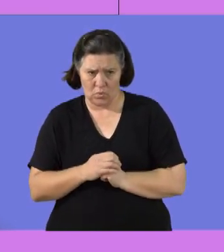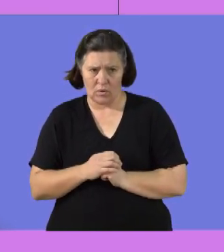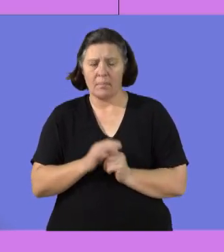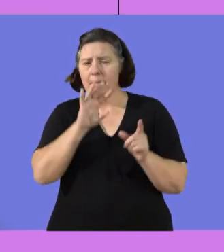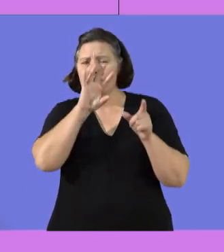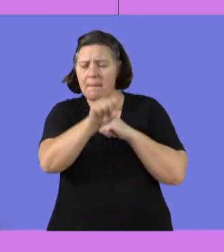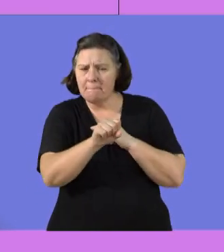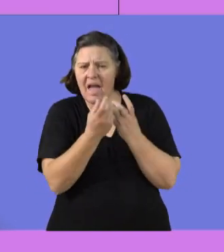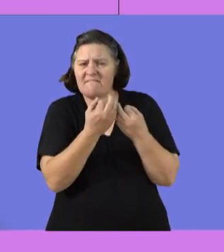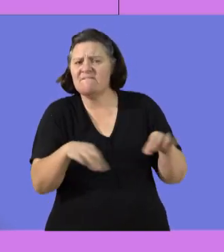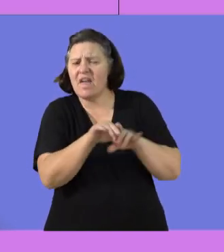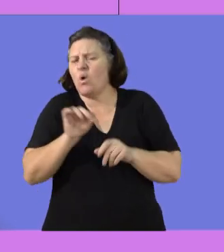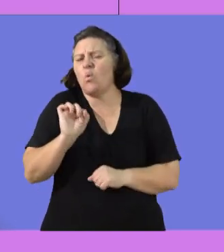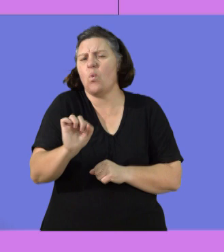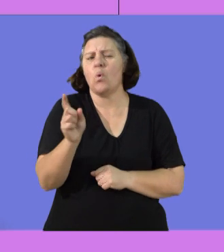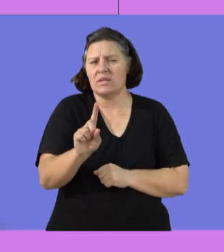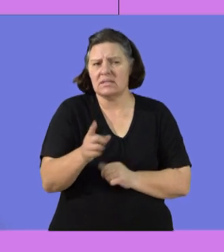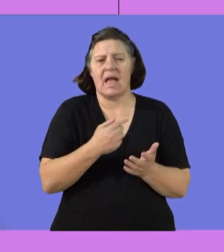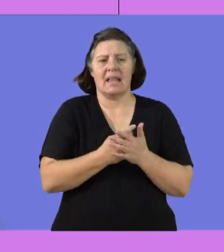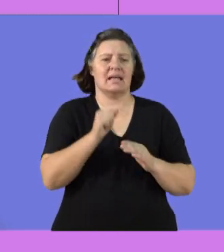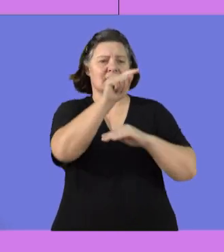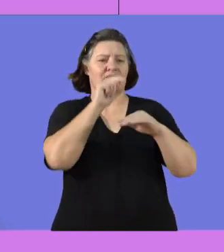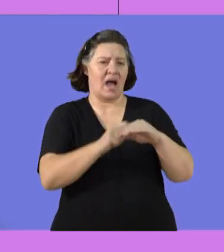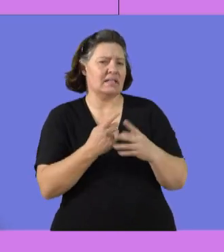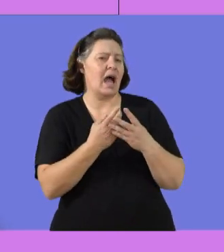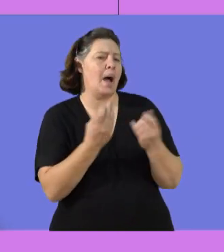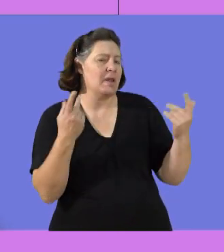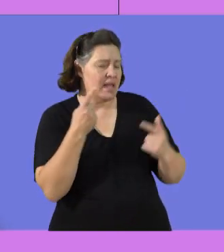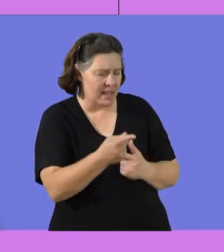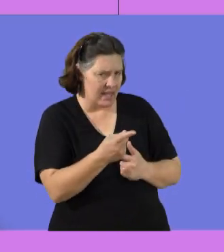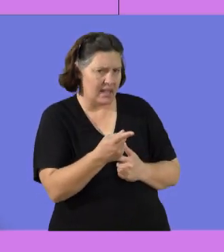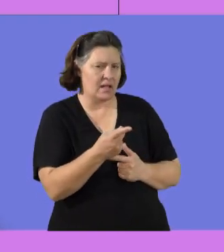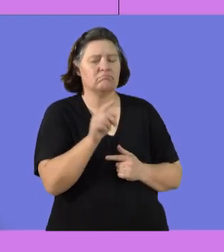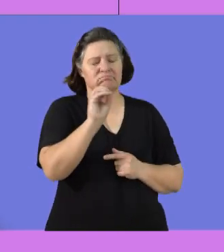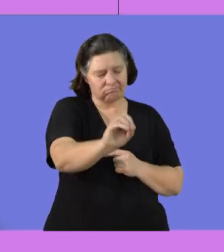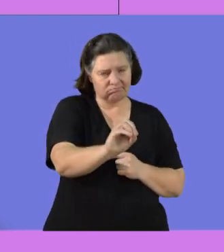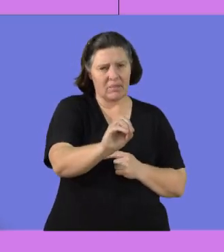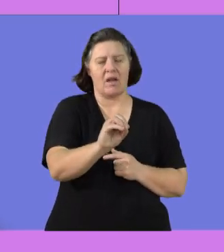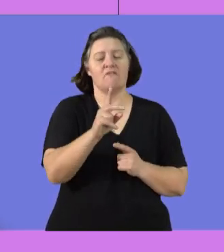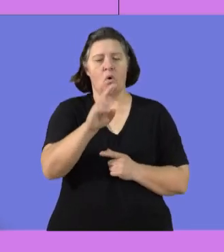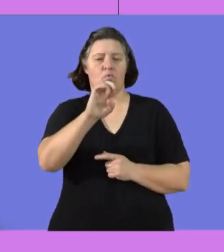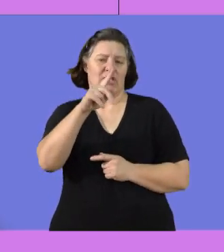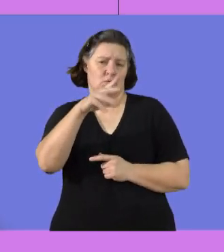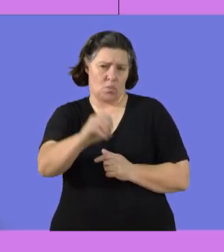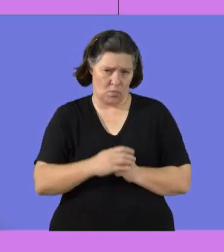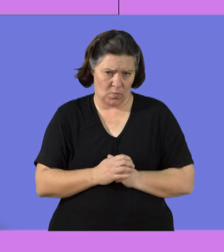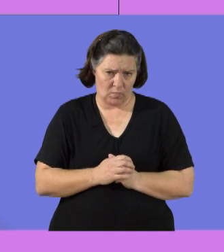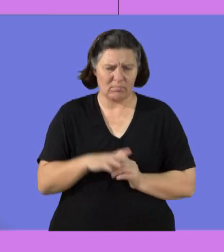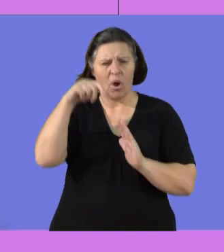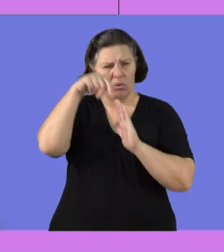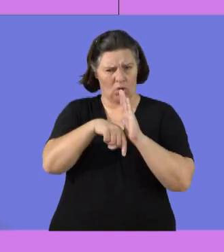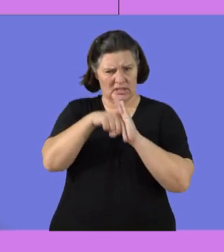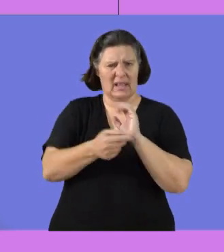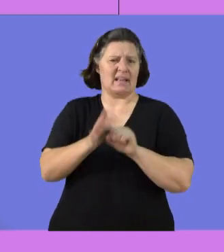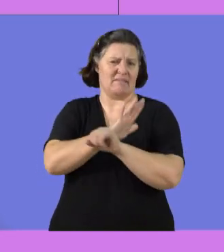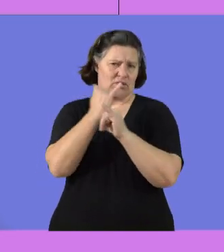missing value in a ratio, and we'll divide an amount in the given ratio. So this is the content that we